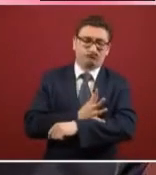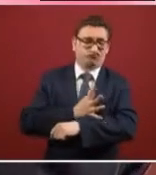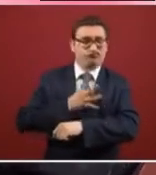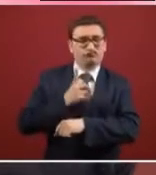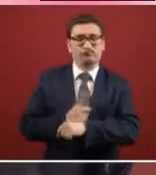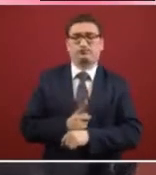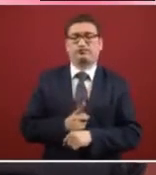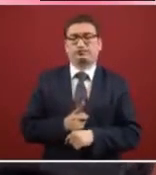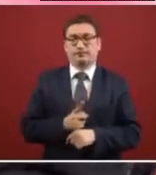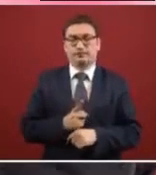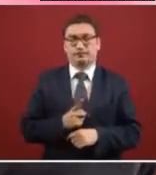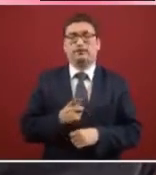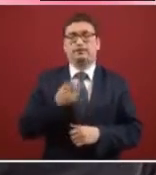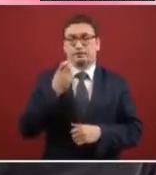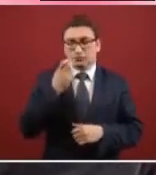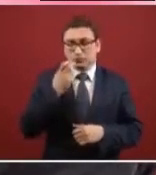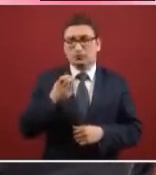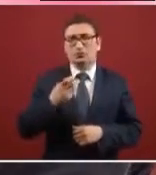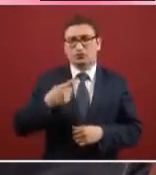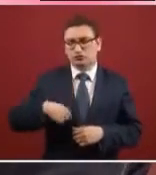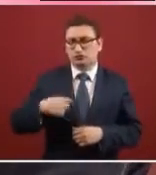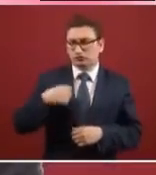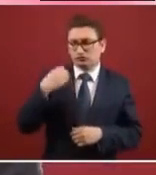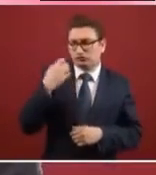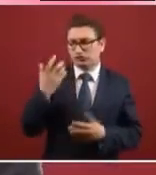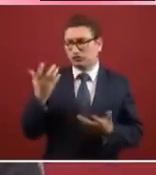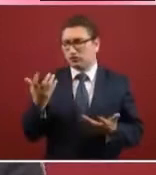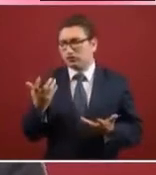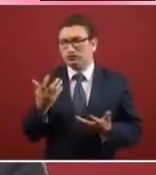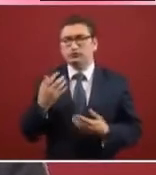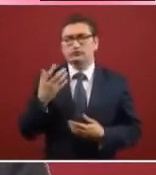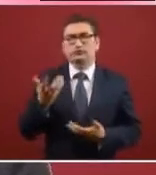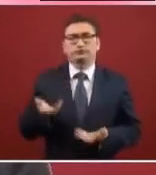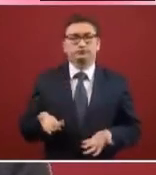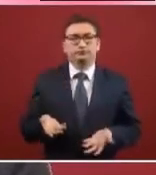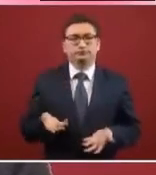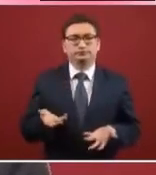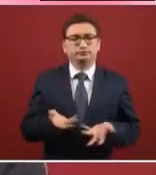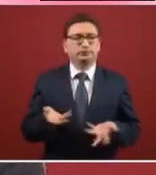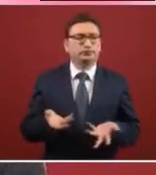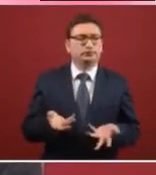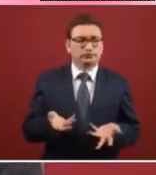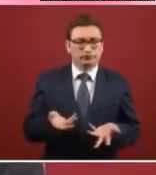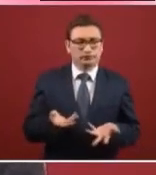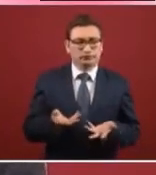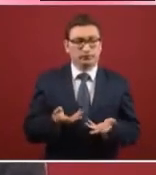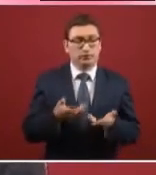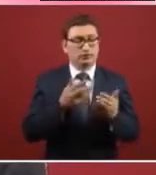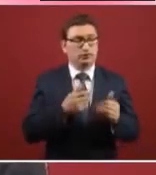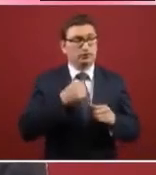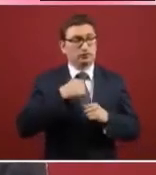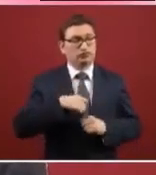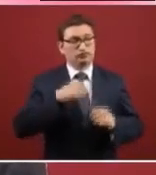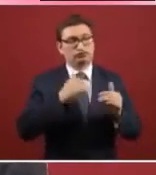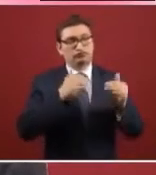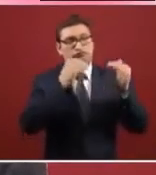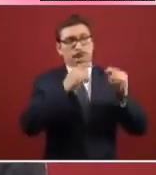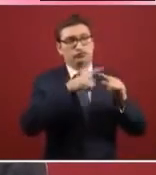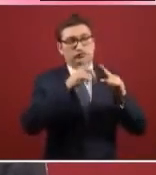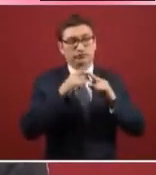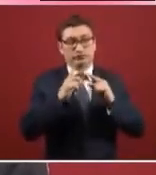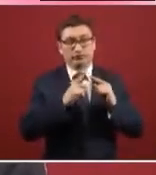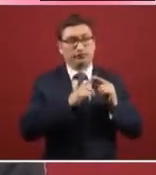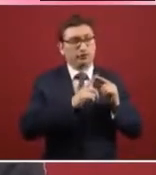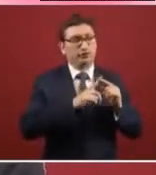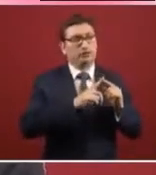y estamos pure honesty, and we're taking that into effect, esta limpia, this cleansing,